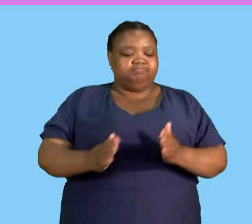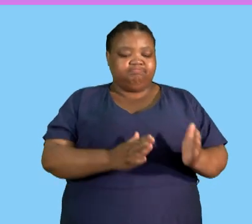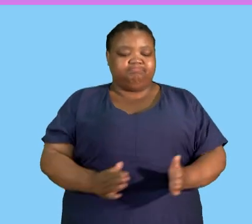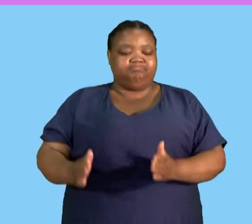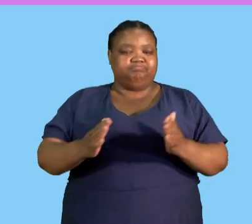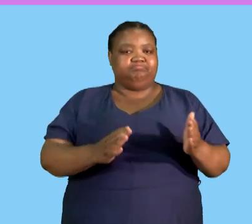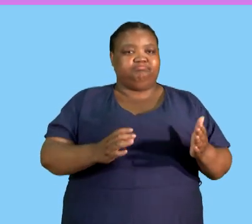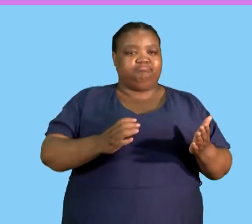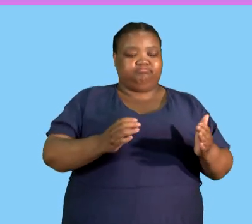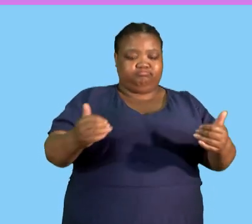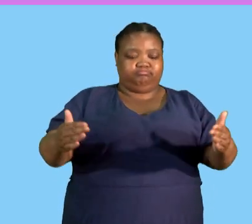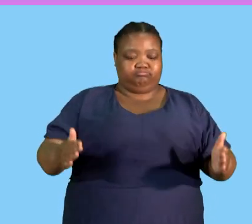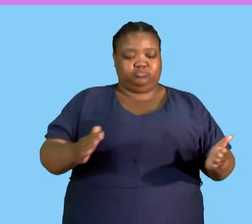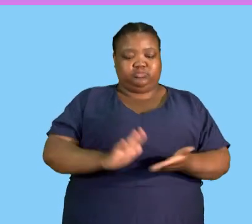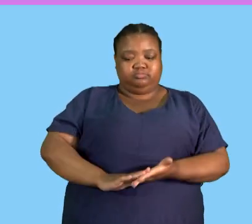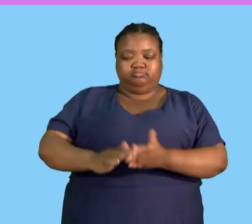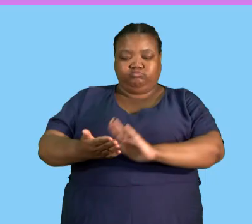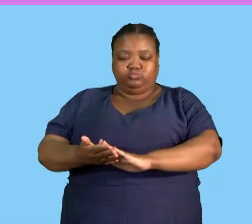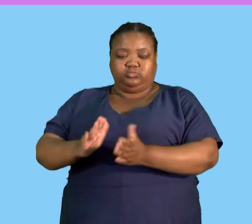or packing, arranging items in